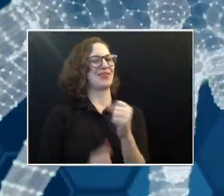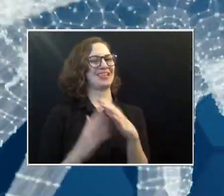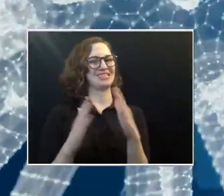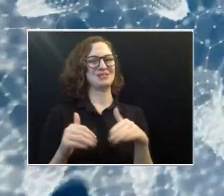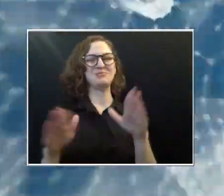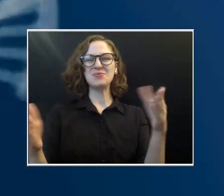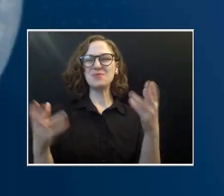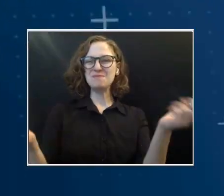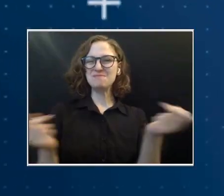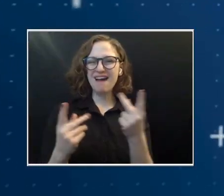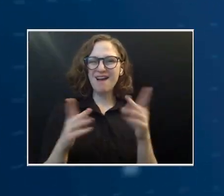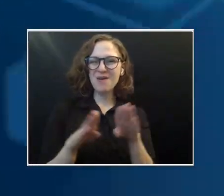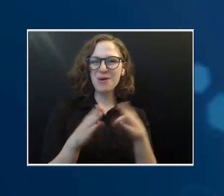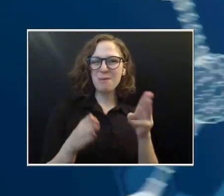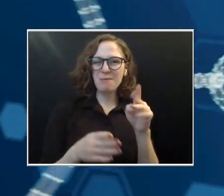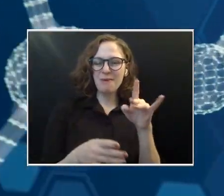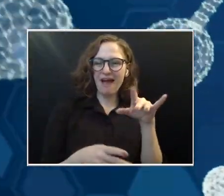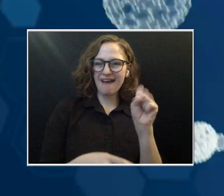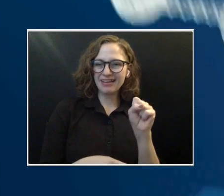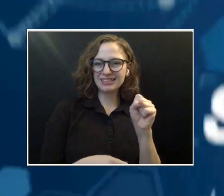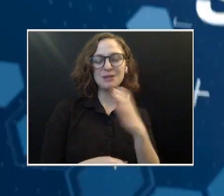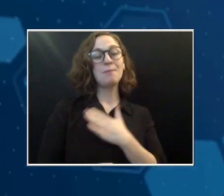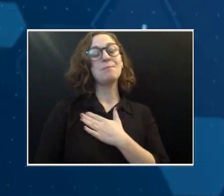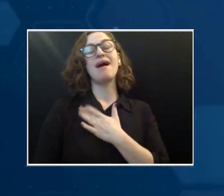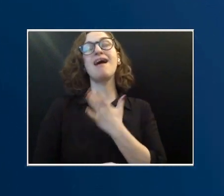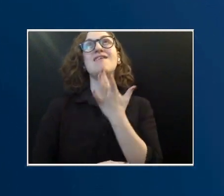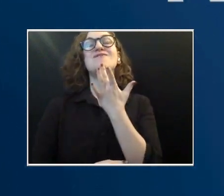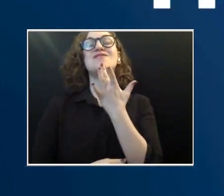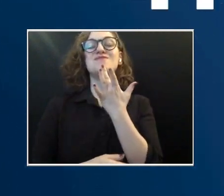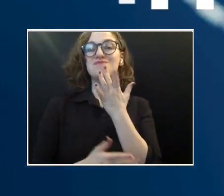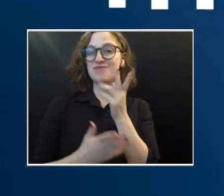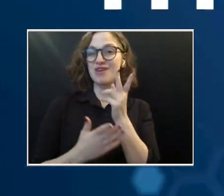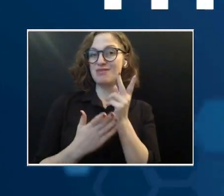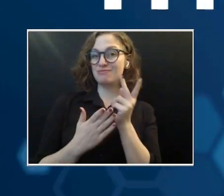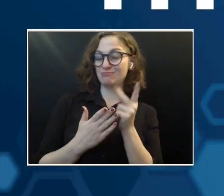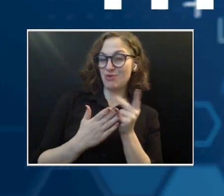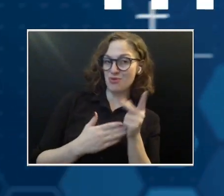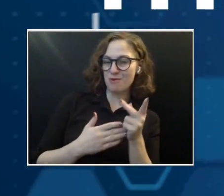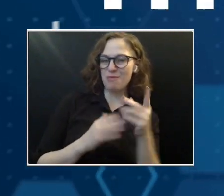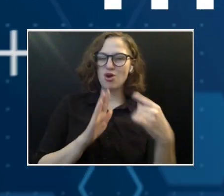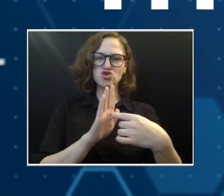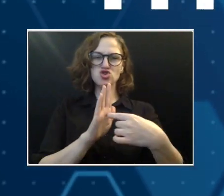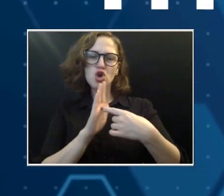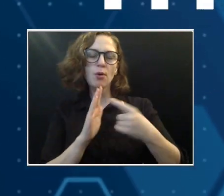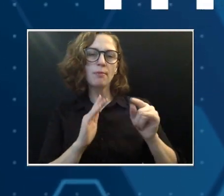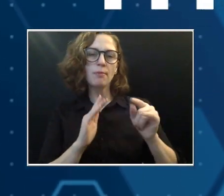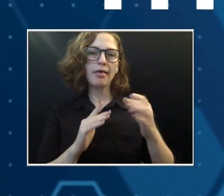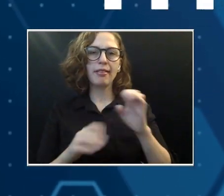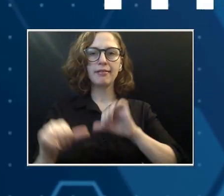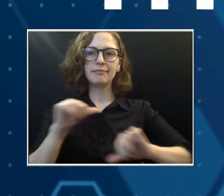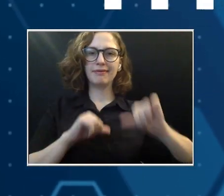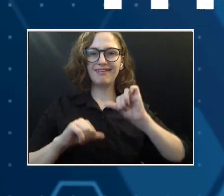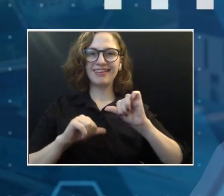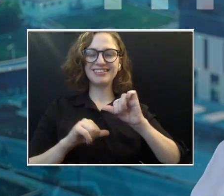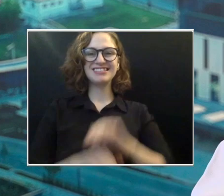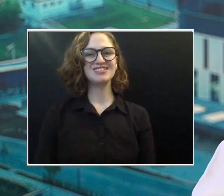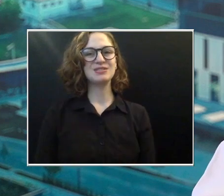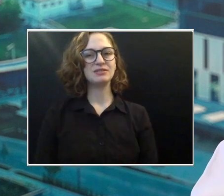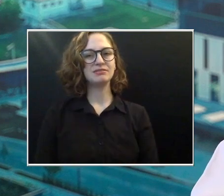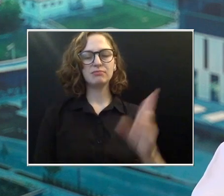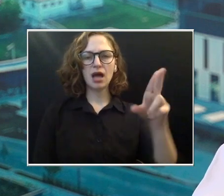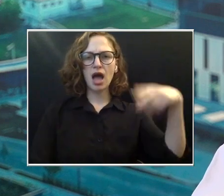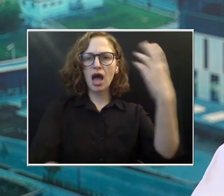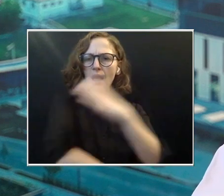my favorite program of all, our monthly edition of Show Me the Science. High blood pressure, also known